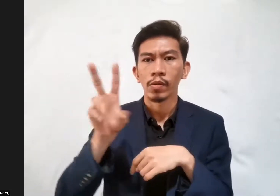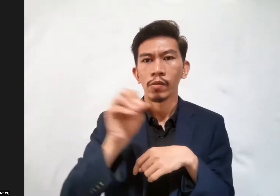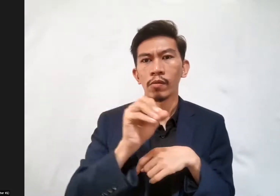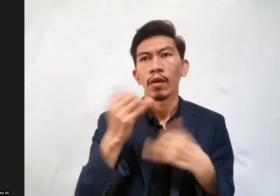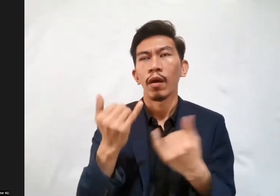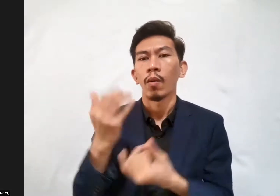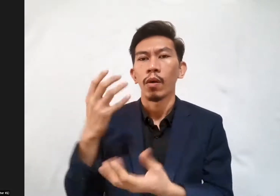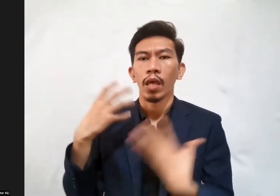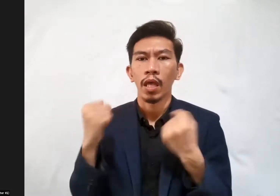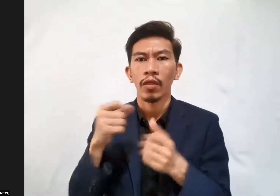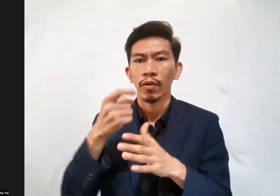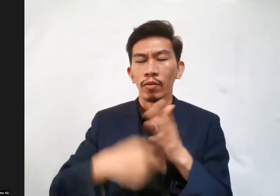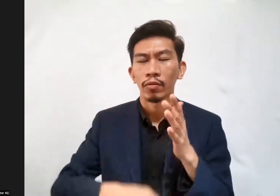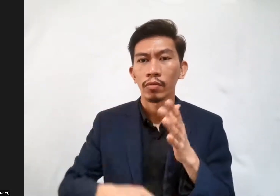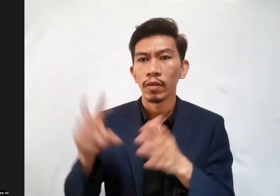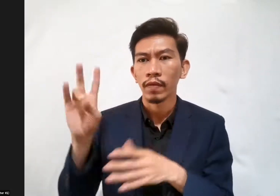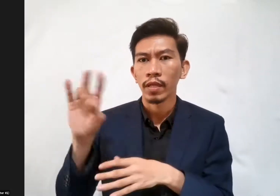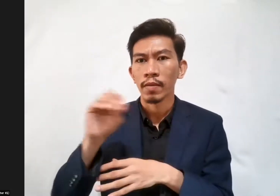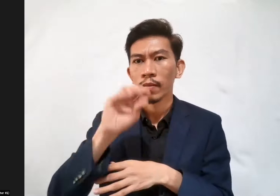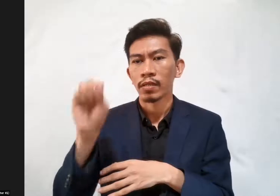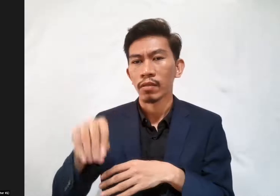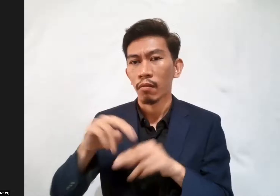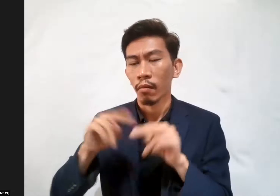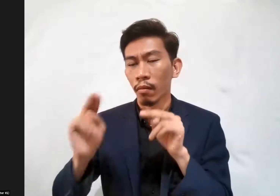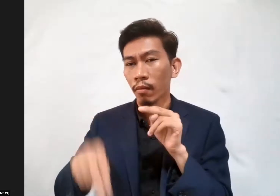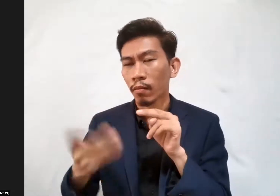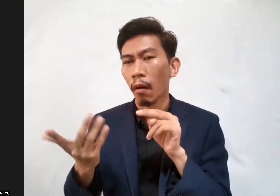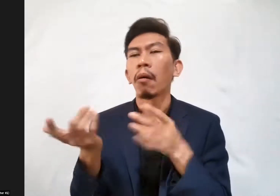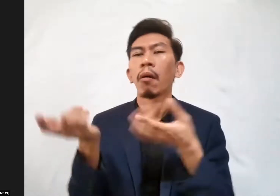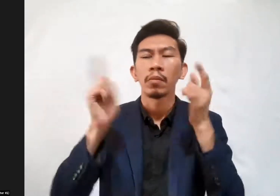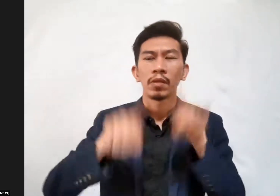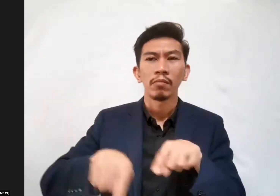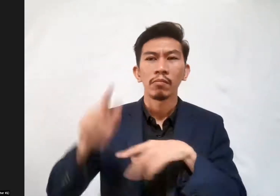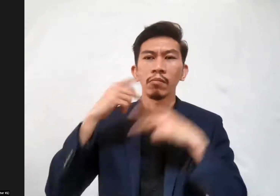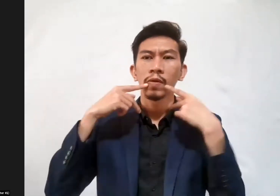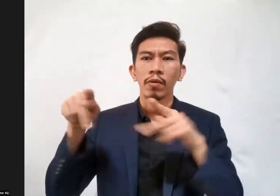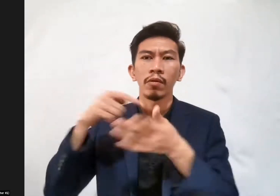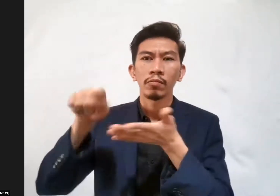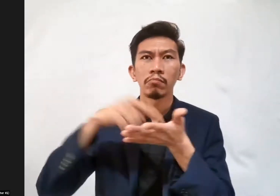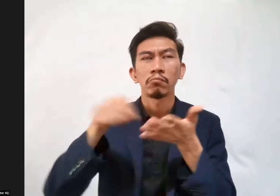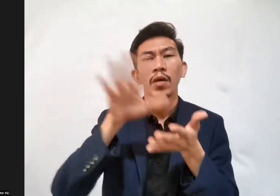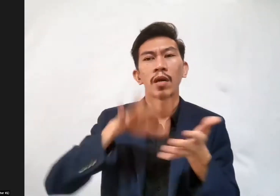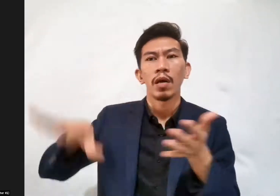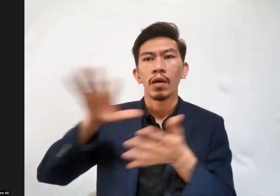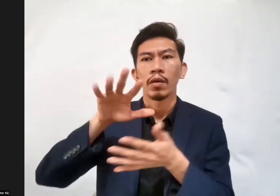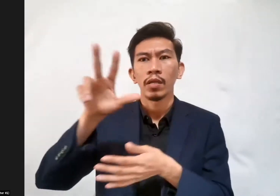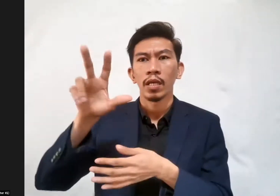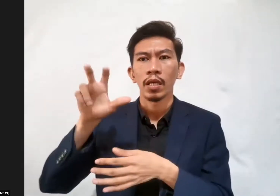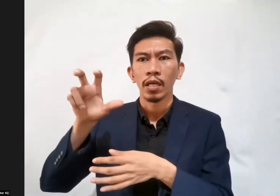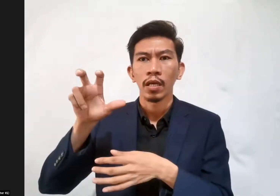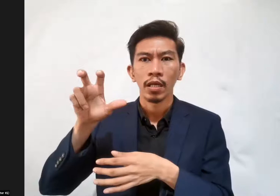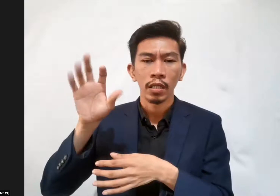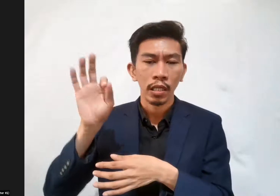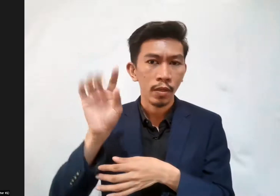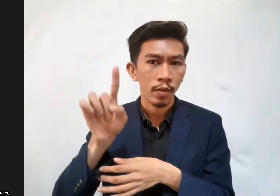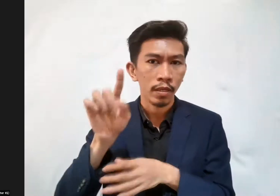to 70% alone will likely result in public spending estimated to be between 391